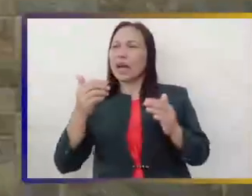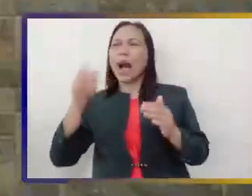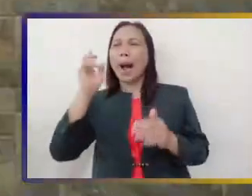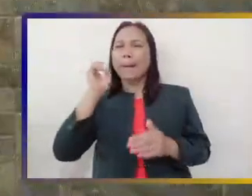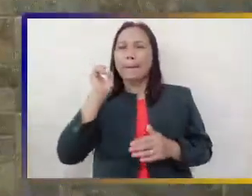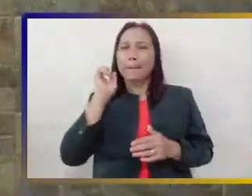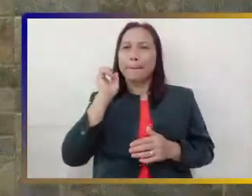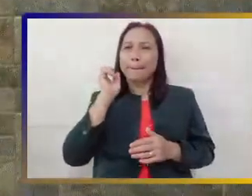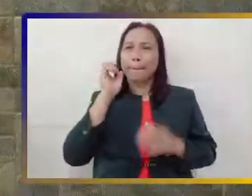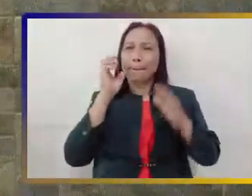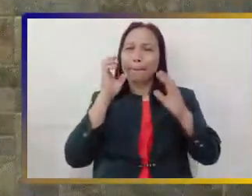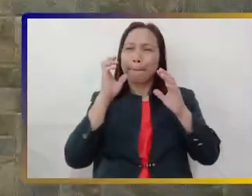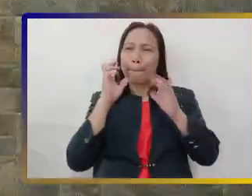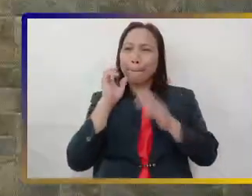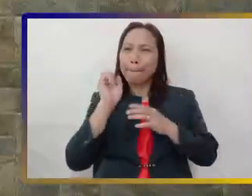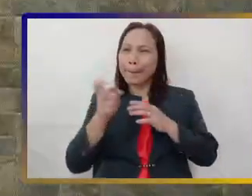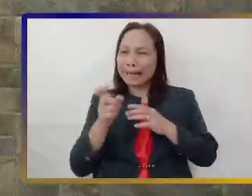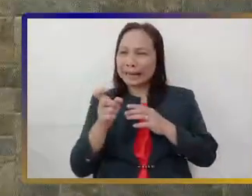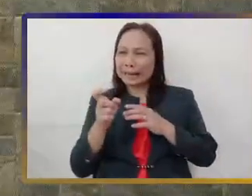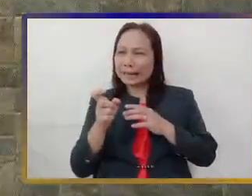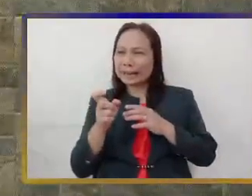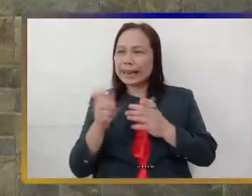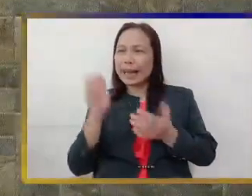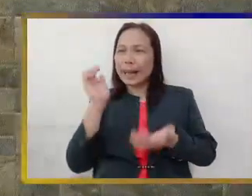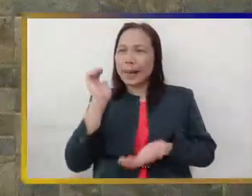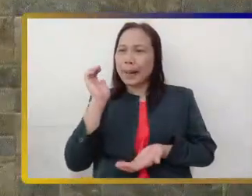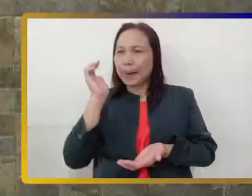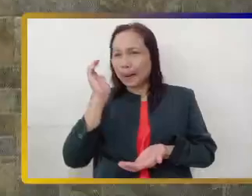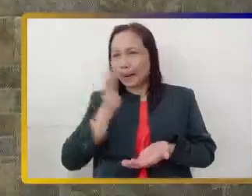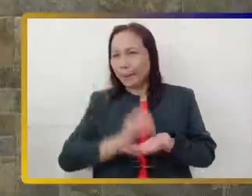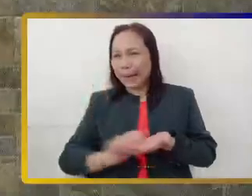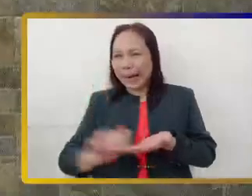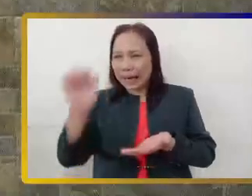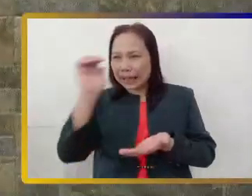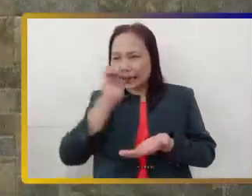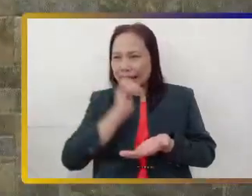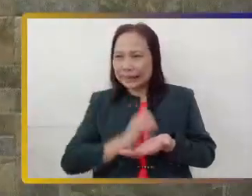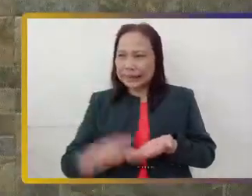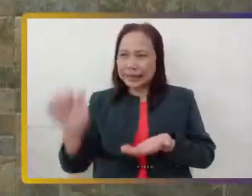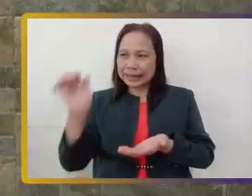accepted because prti winning